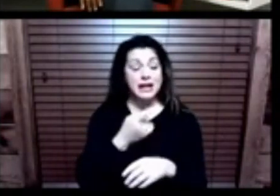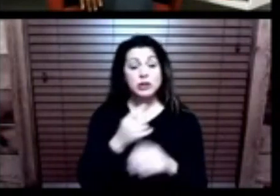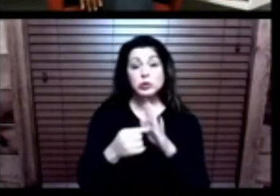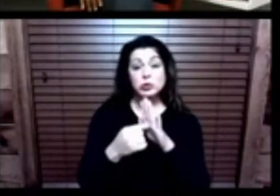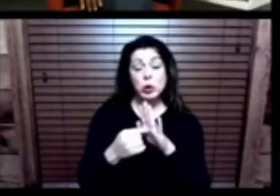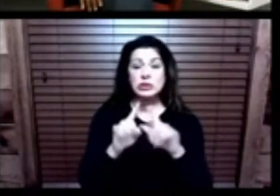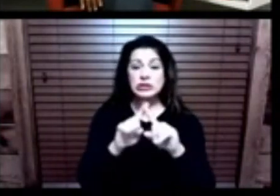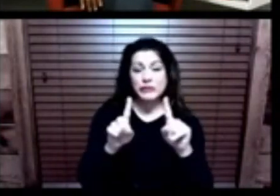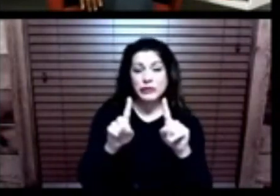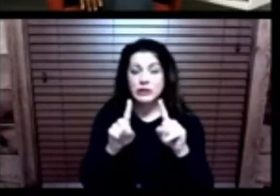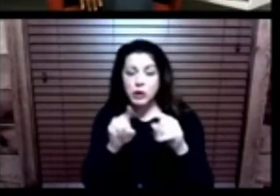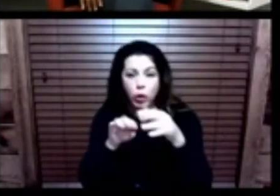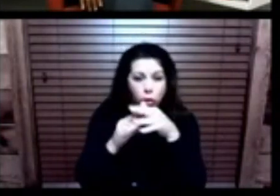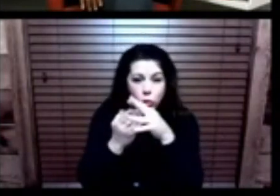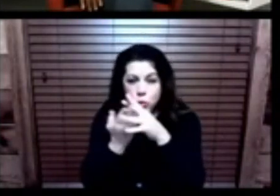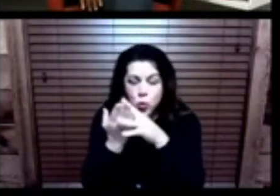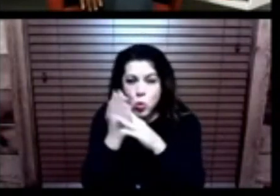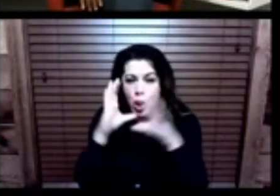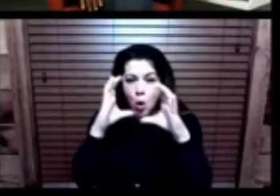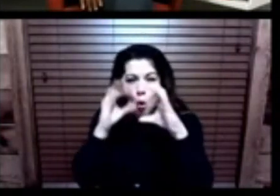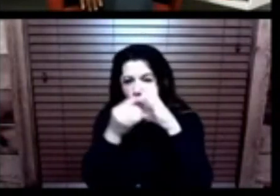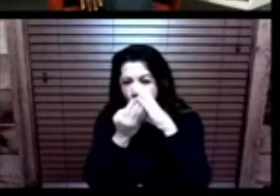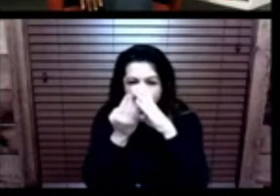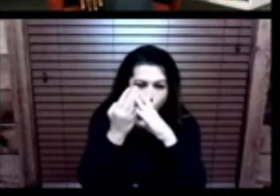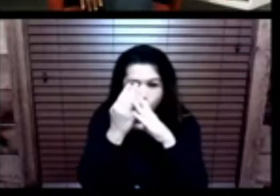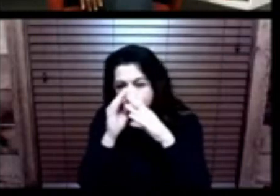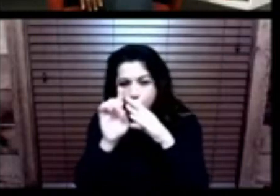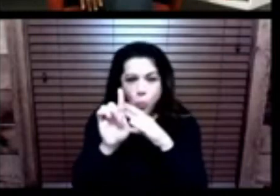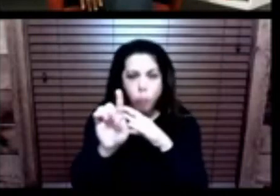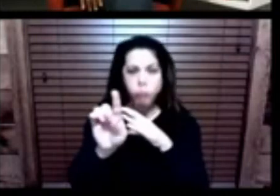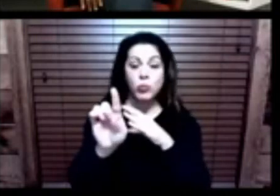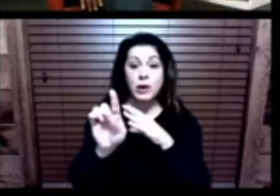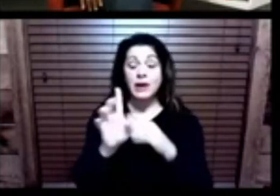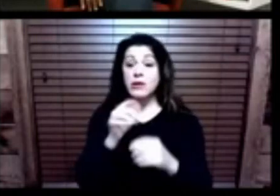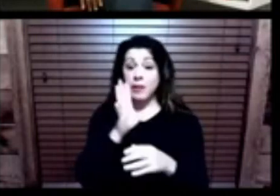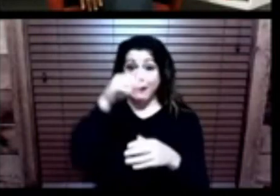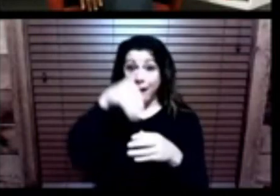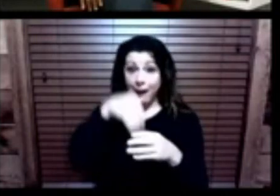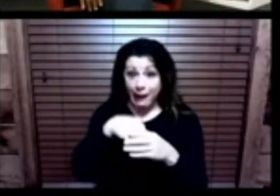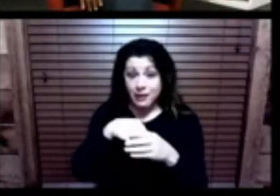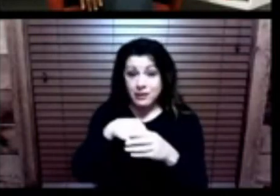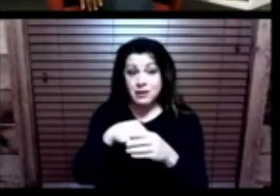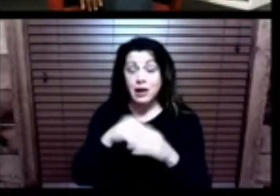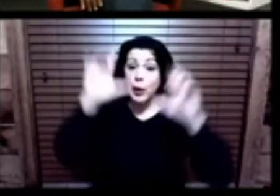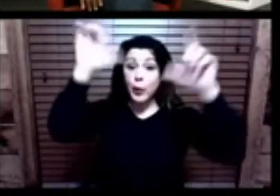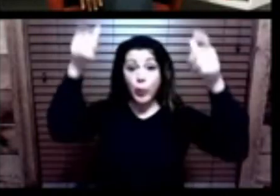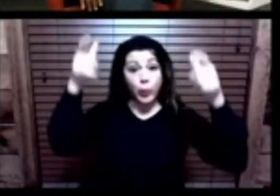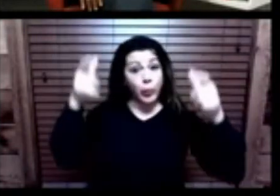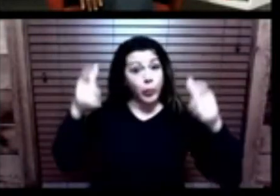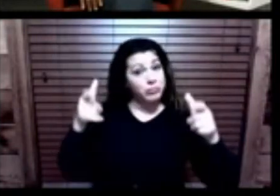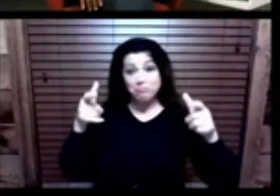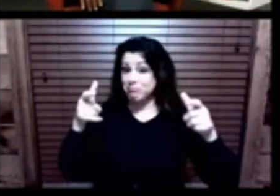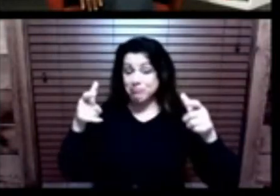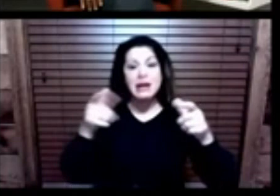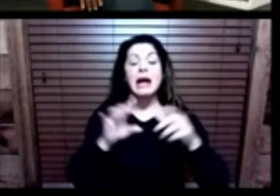it's like coming through a portal, coming in through a dimension, not just landing out of the air, but coming through a special place. You'll see a lot of